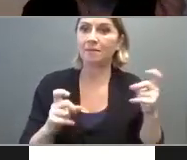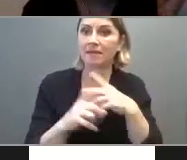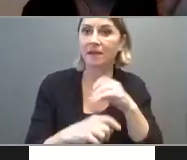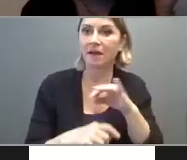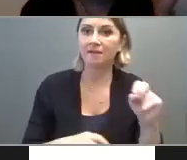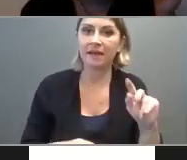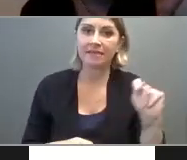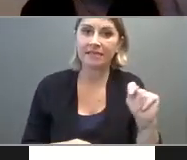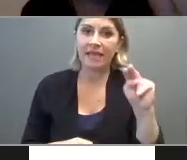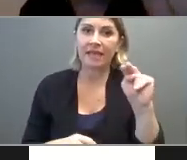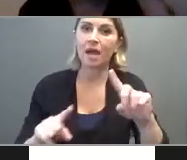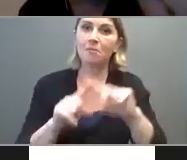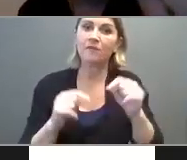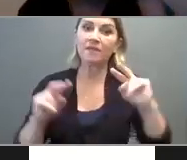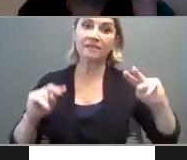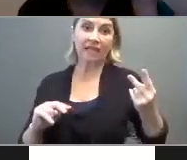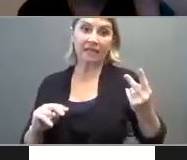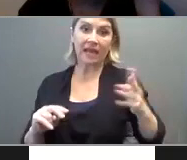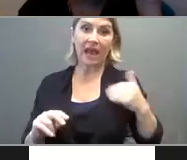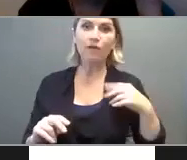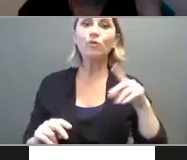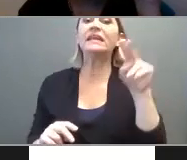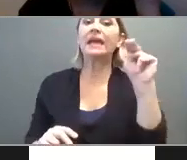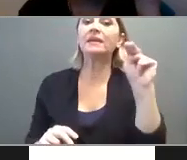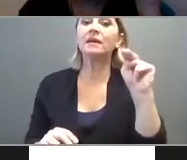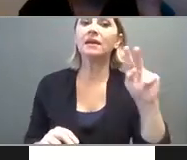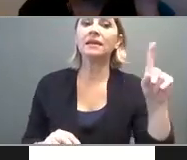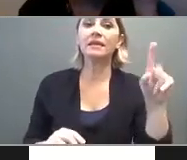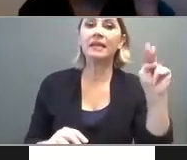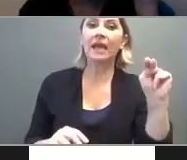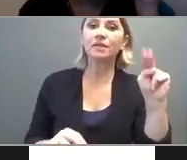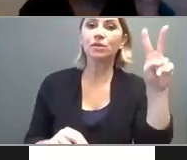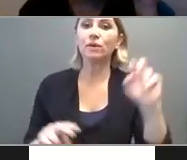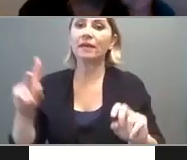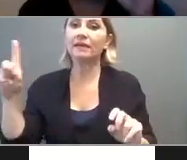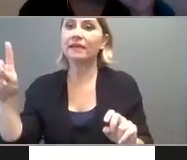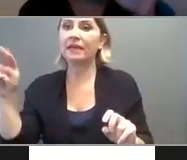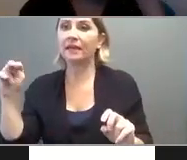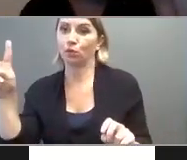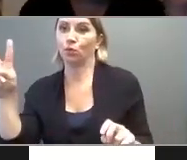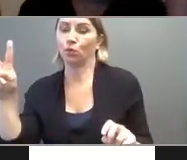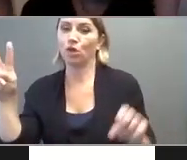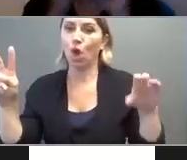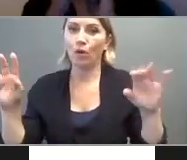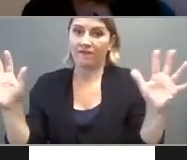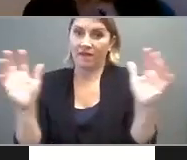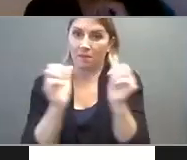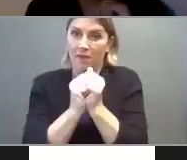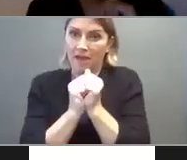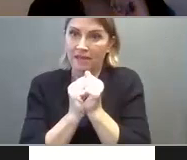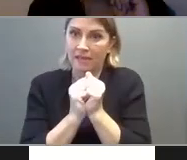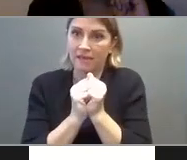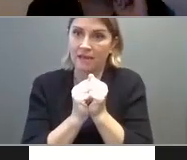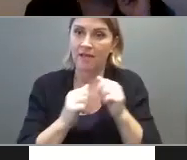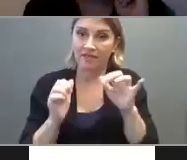but for the second level, I have 2 time complexities of dn by 2 and dn by 2. So if I combine and sum up all of